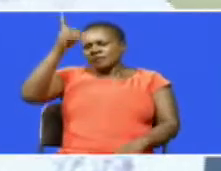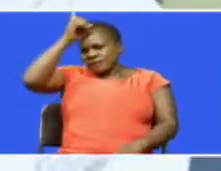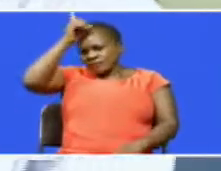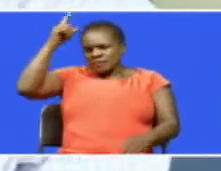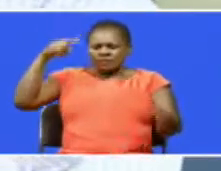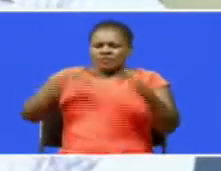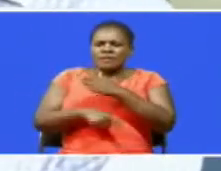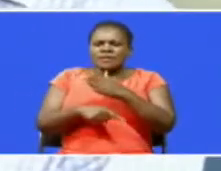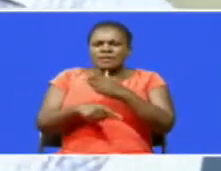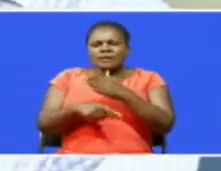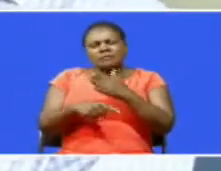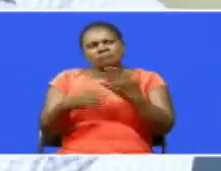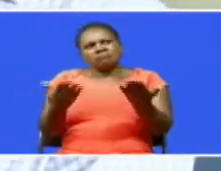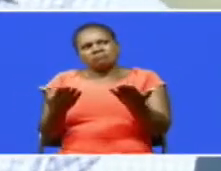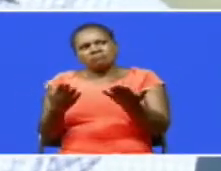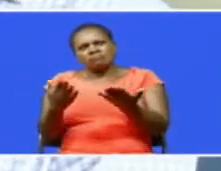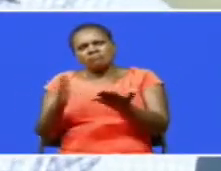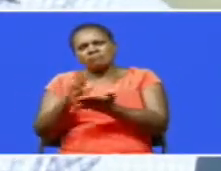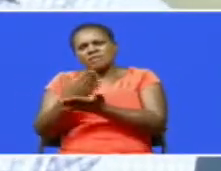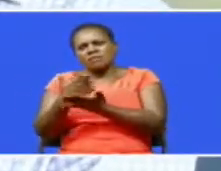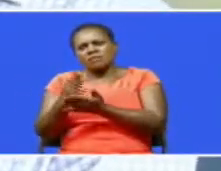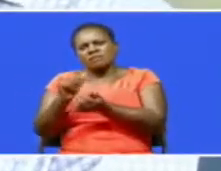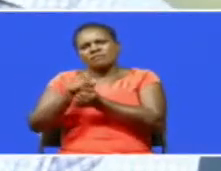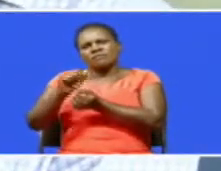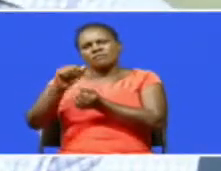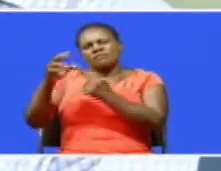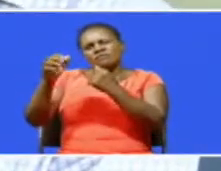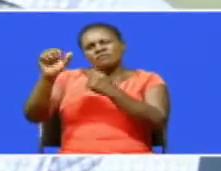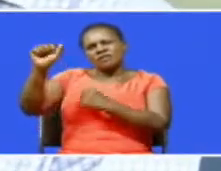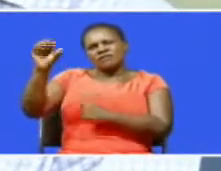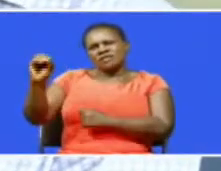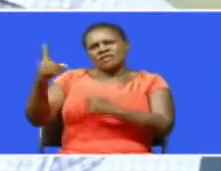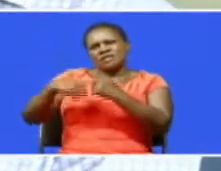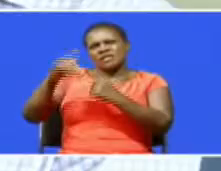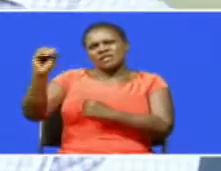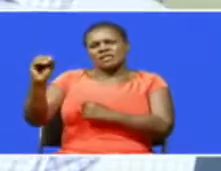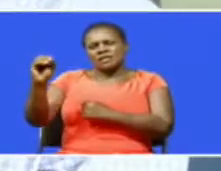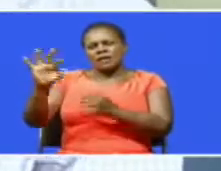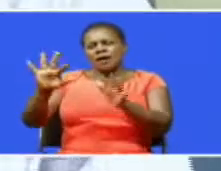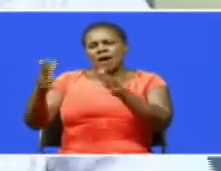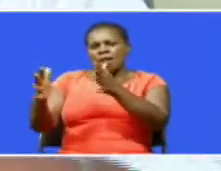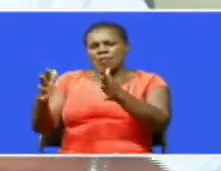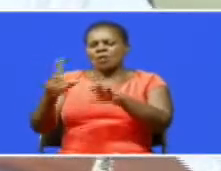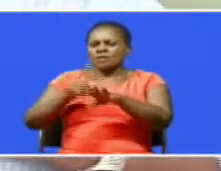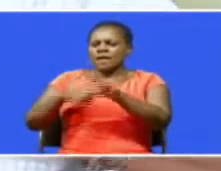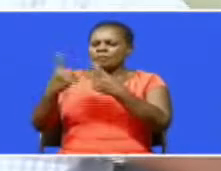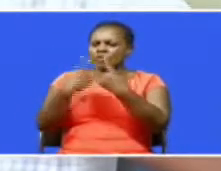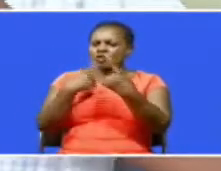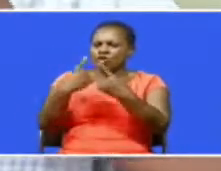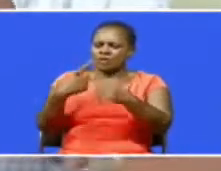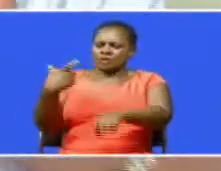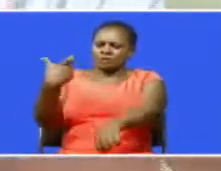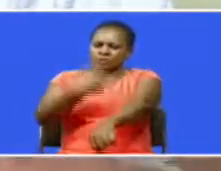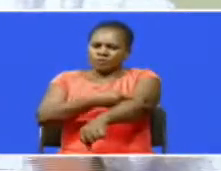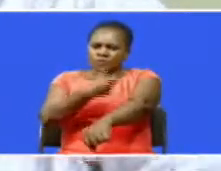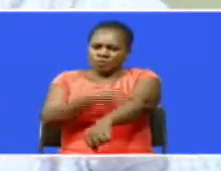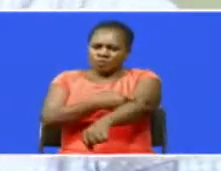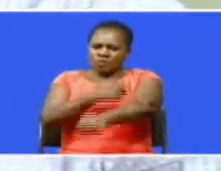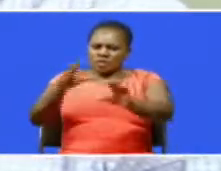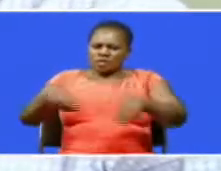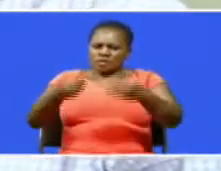areas, this may fall between maybe 50, 60, and so forth, right? When you're talking about vaccines that are